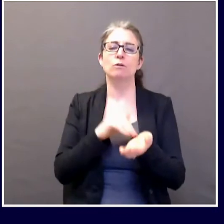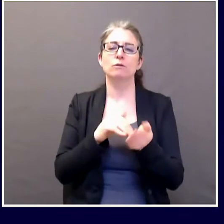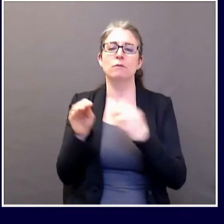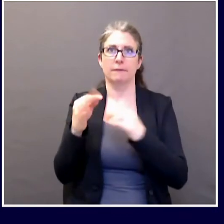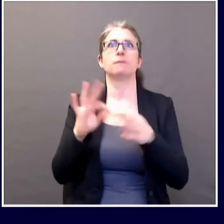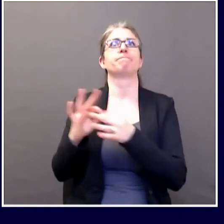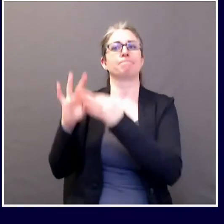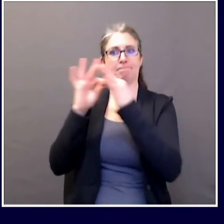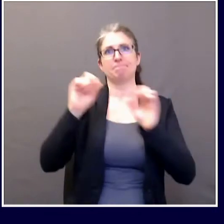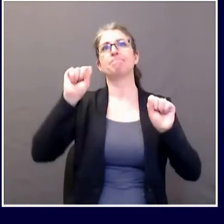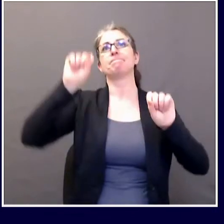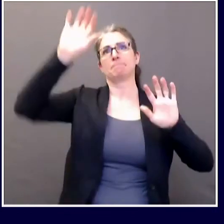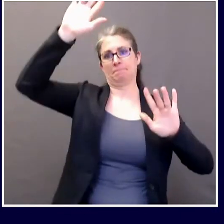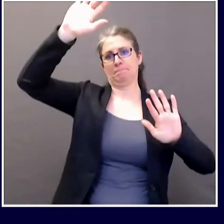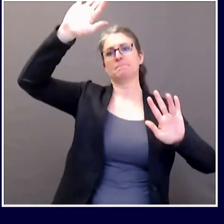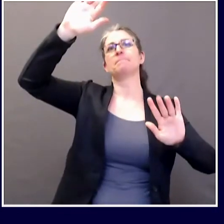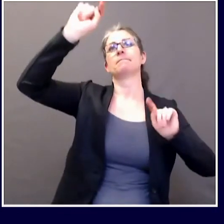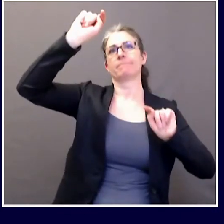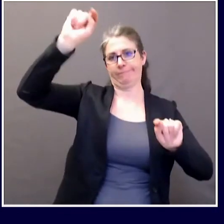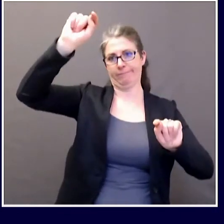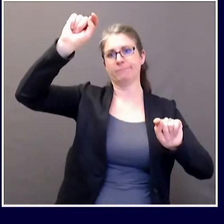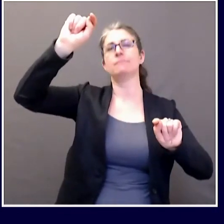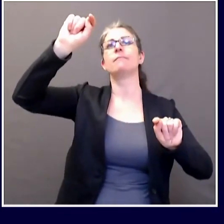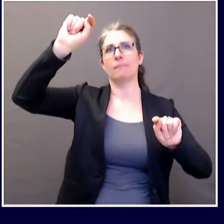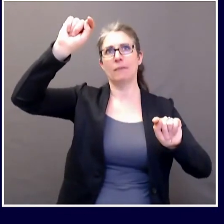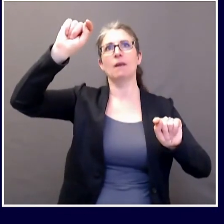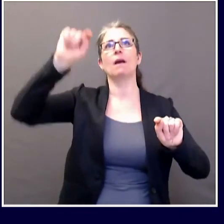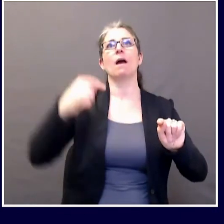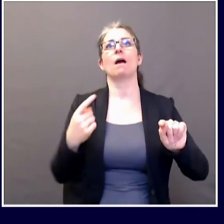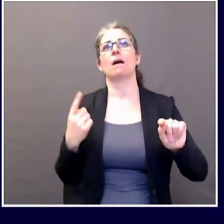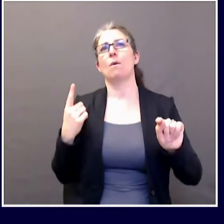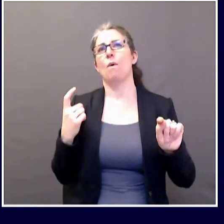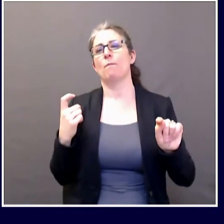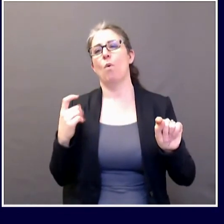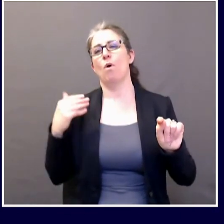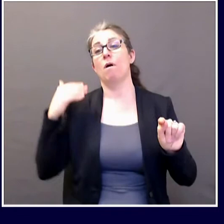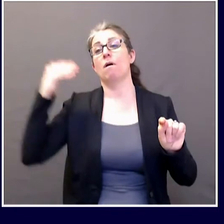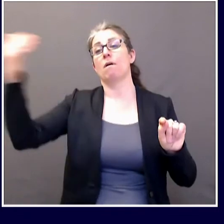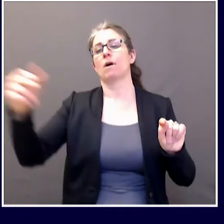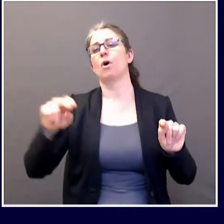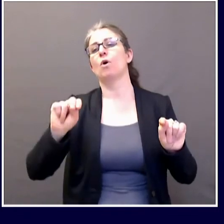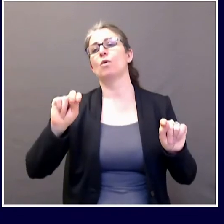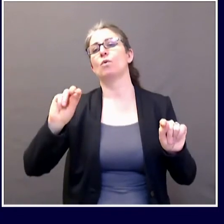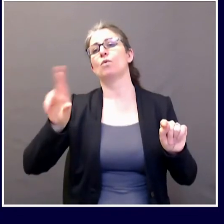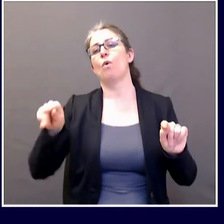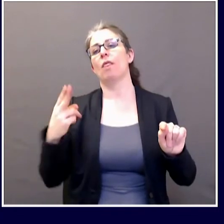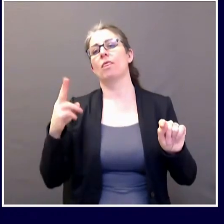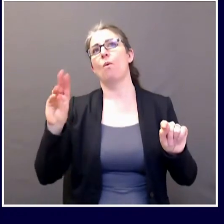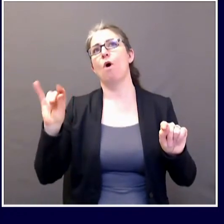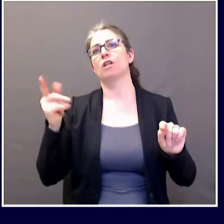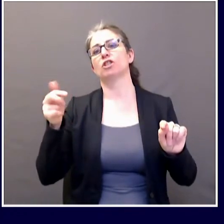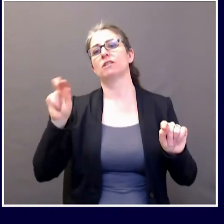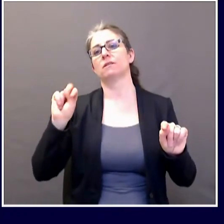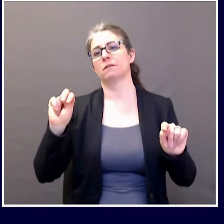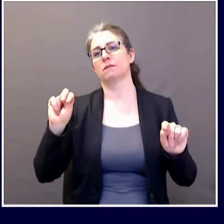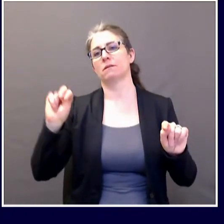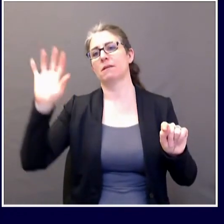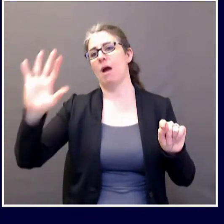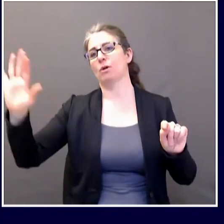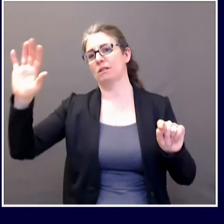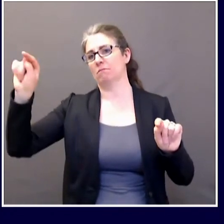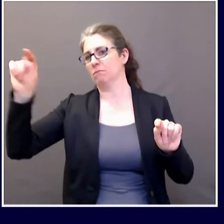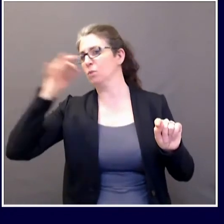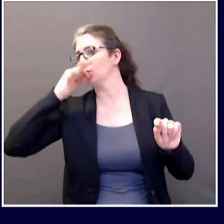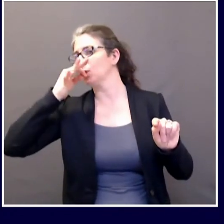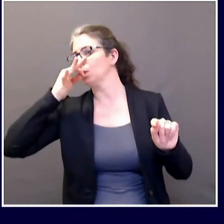County. Now it's just a matter of making sure we've got sufficient vaccine for it. So the answer is yes, no question about it. Thank you. Let